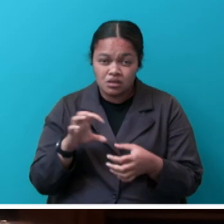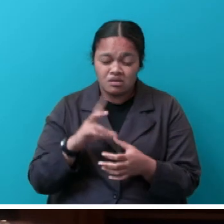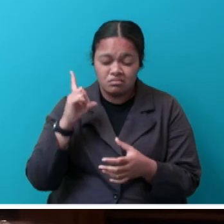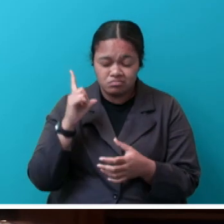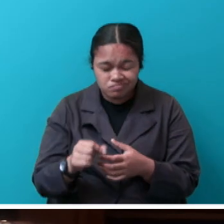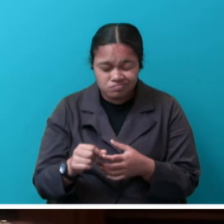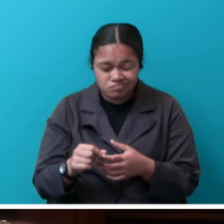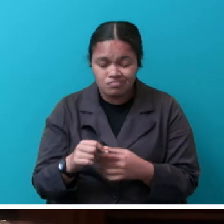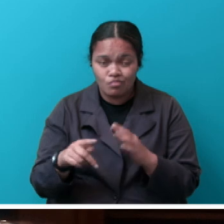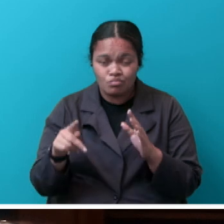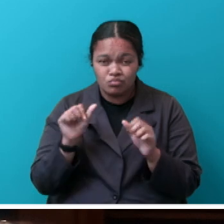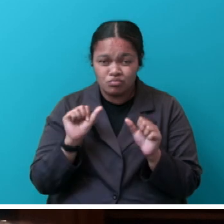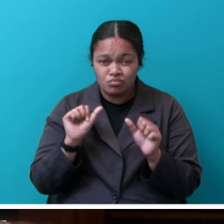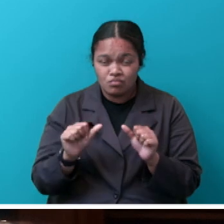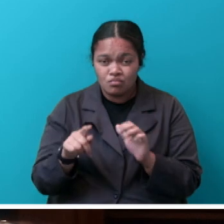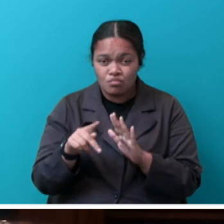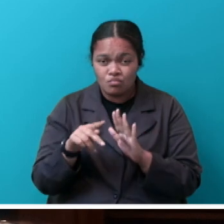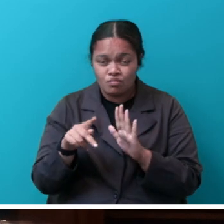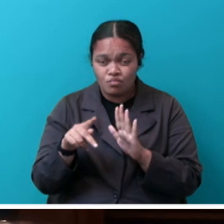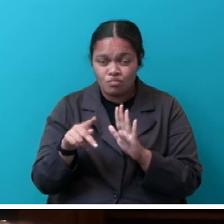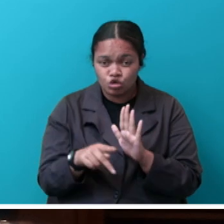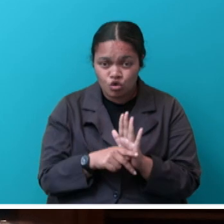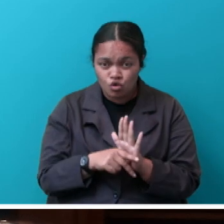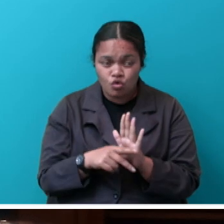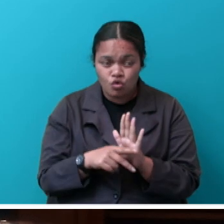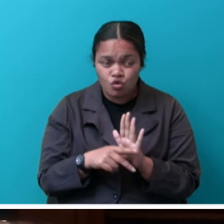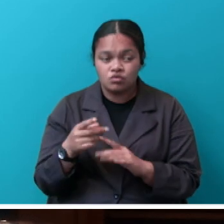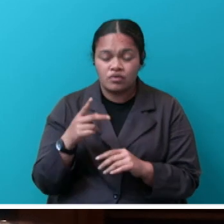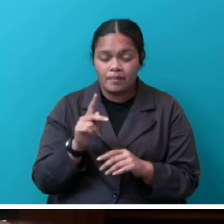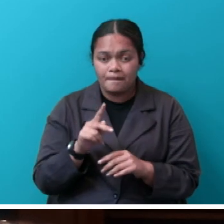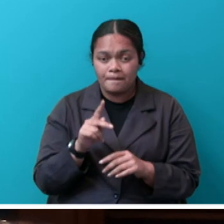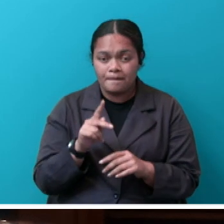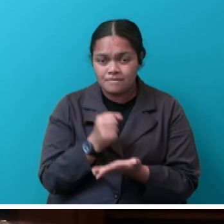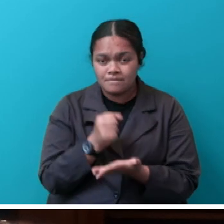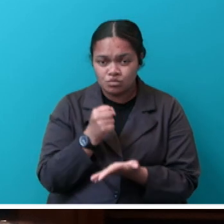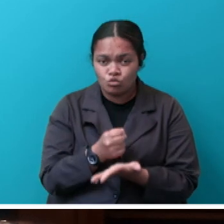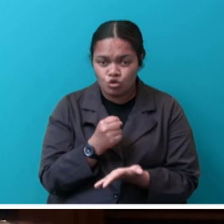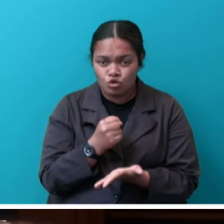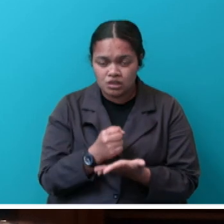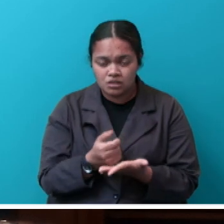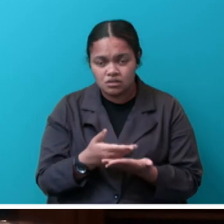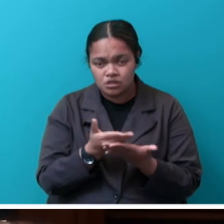protocols to maintain the integrity of passport issuance